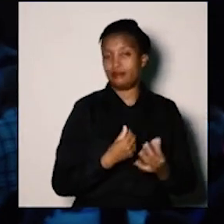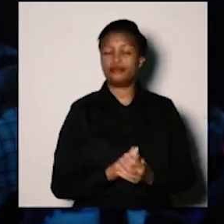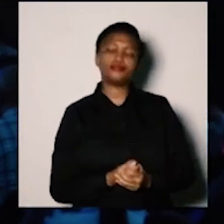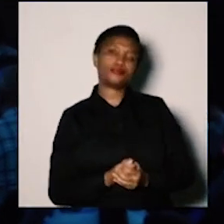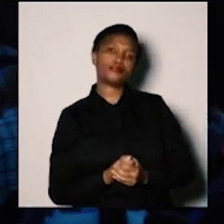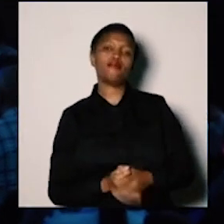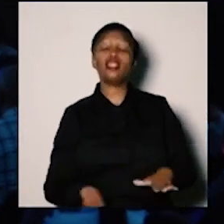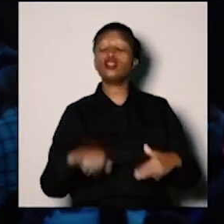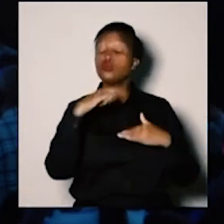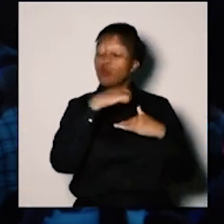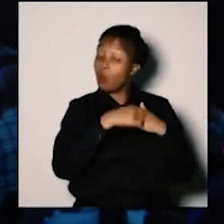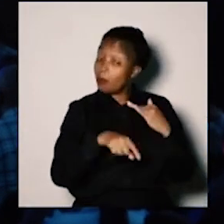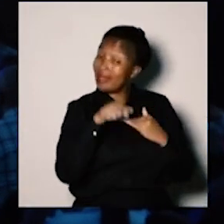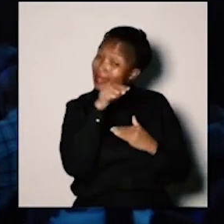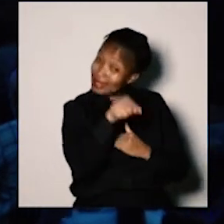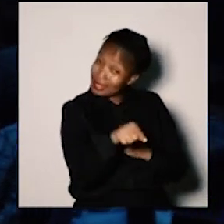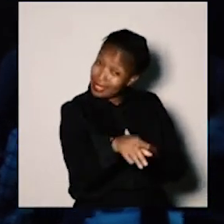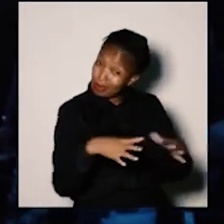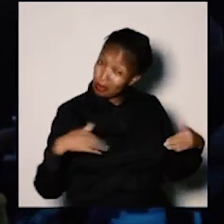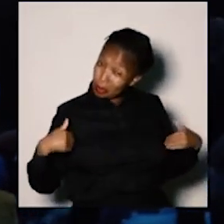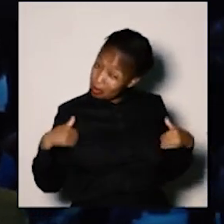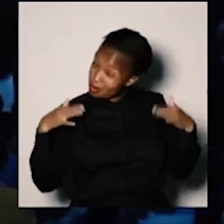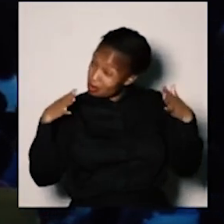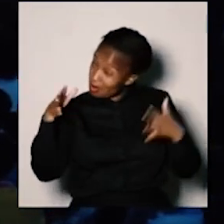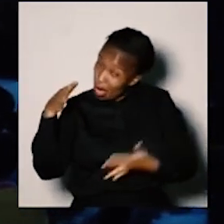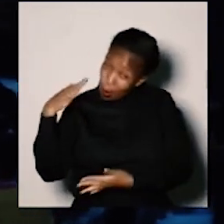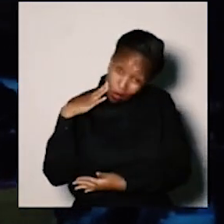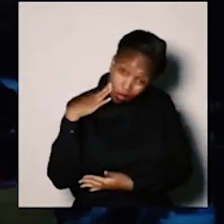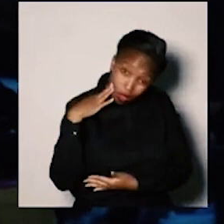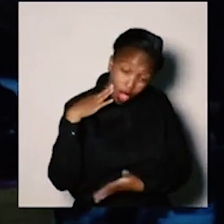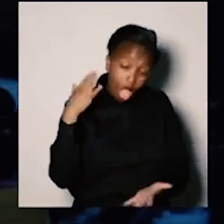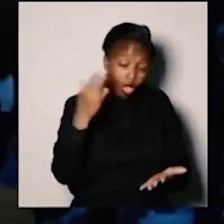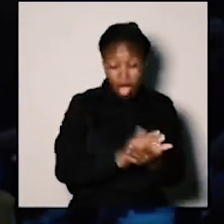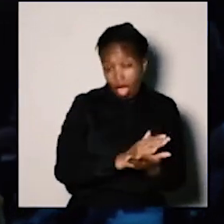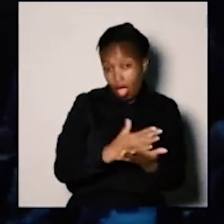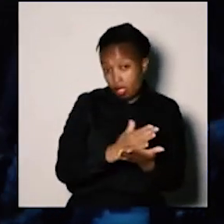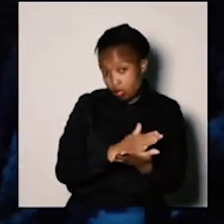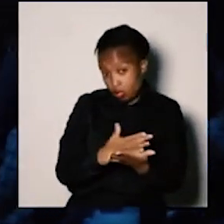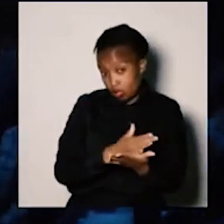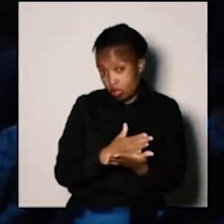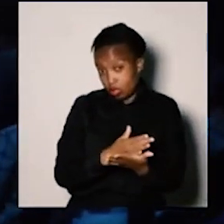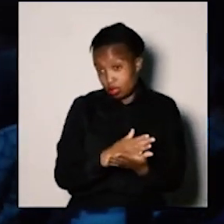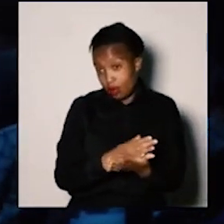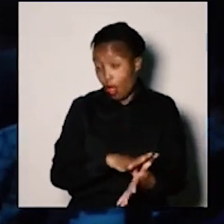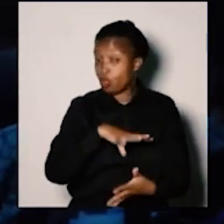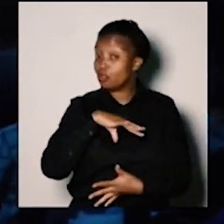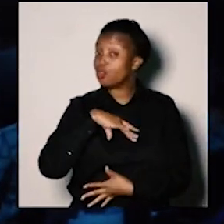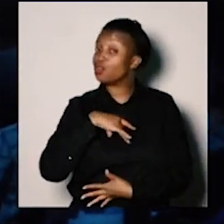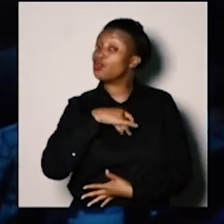So this month, Bazalana, as we start, I'm going to share with you about soul winning.